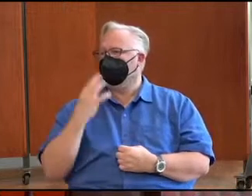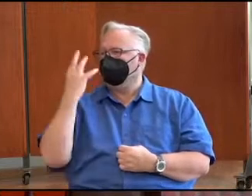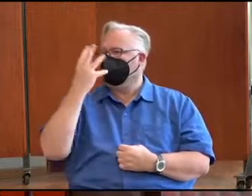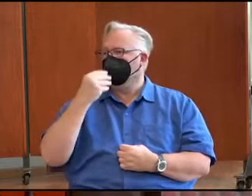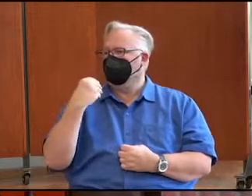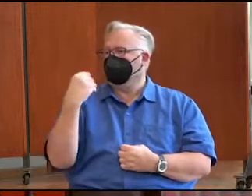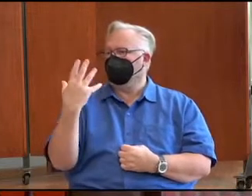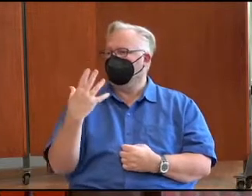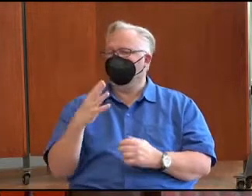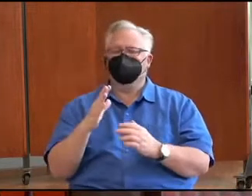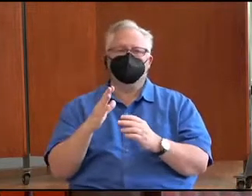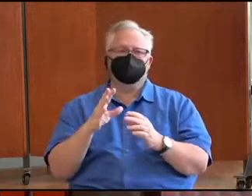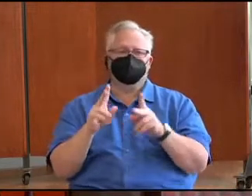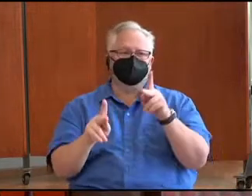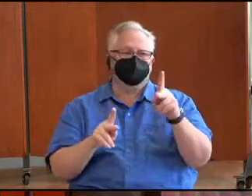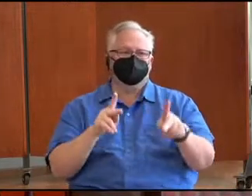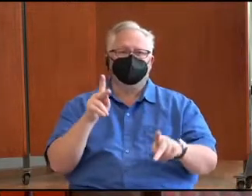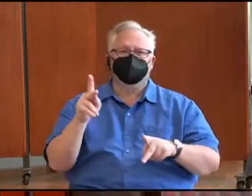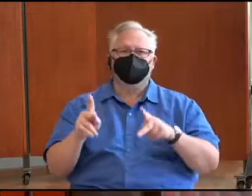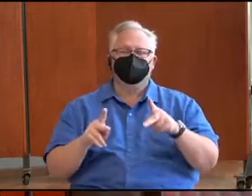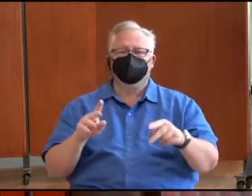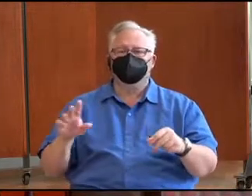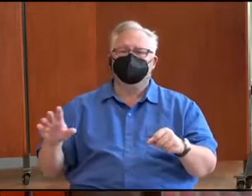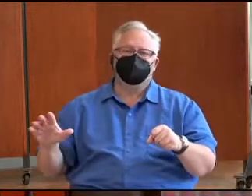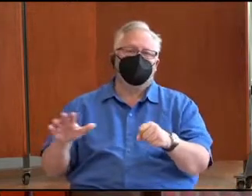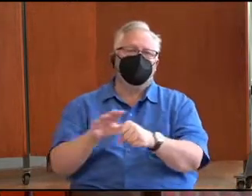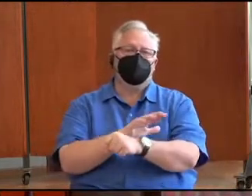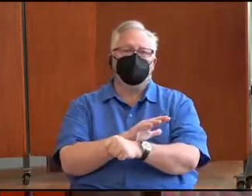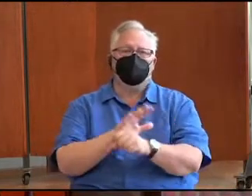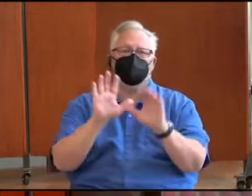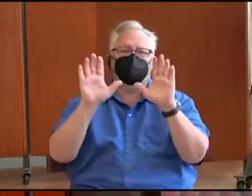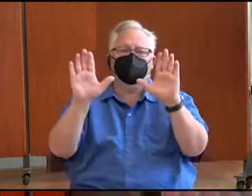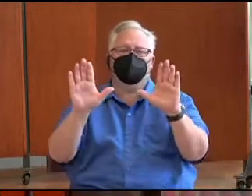beautiful spirits, whole and wonderful,